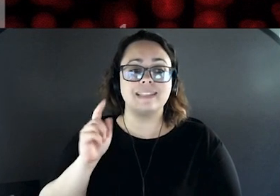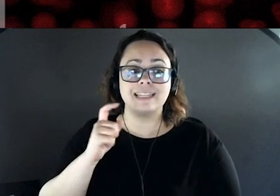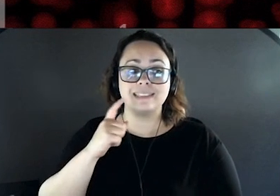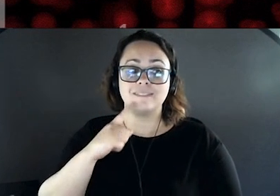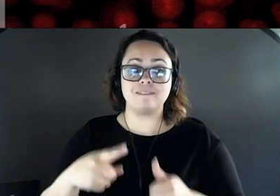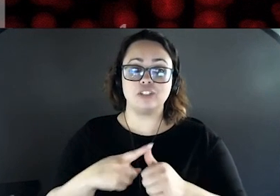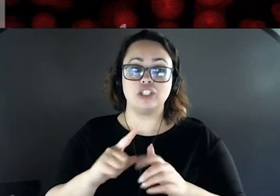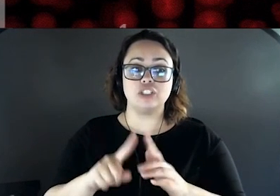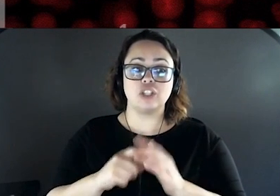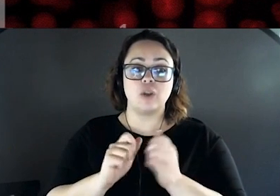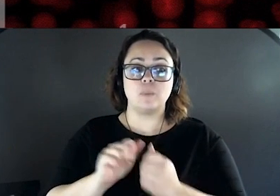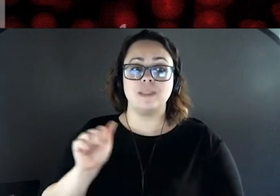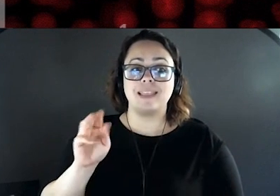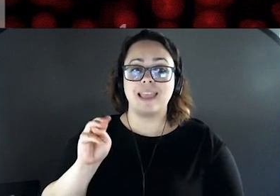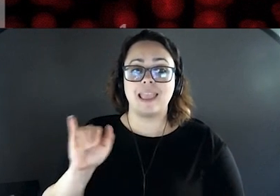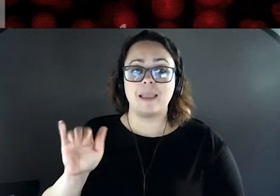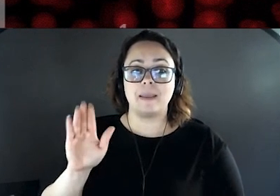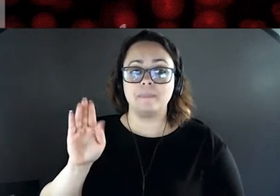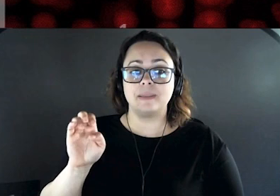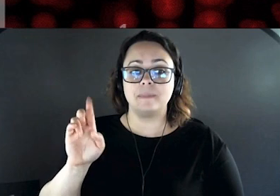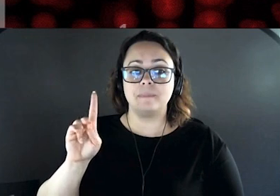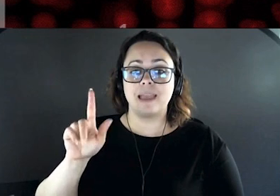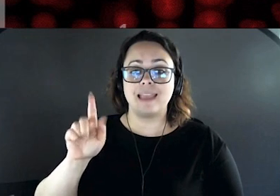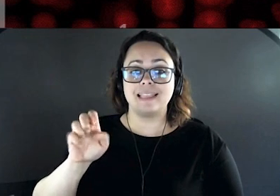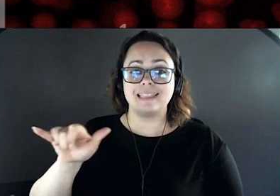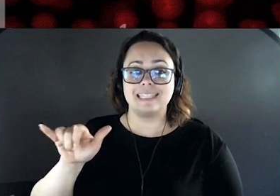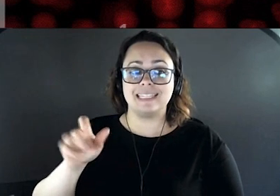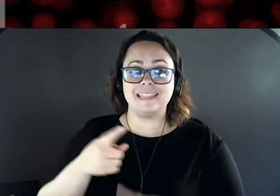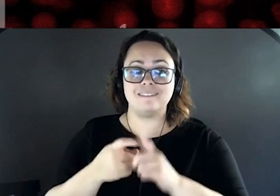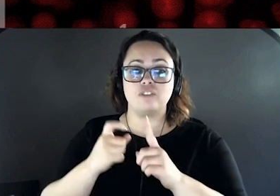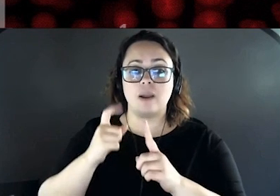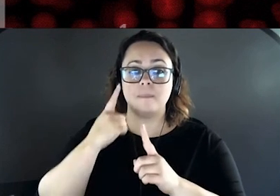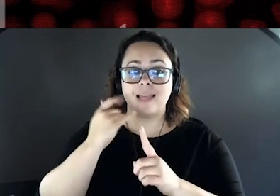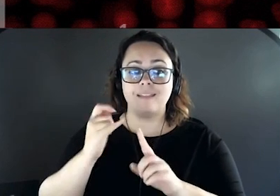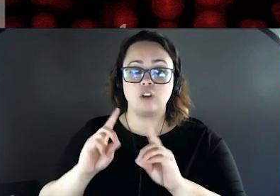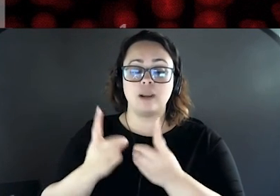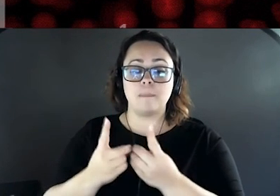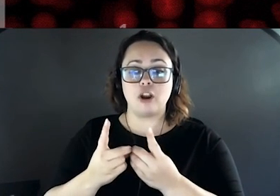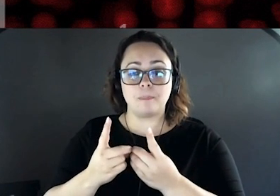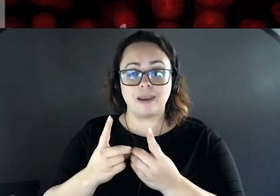and Rehabilitation, Amy Beckley.